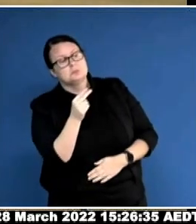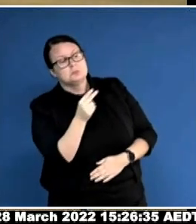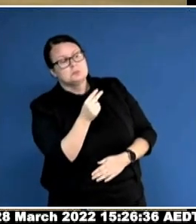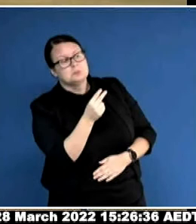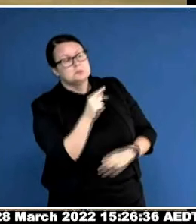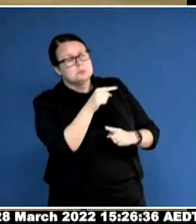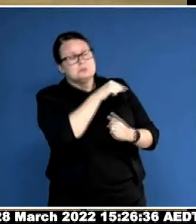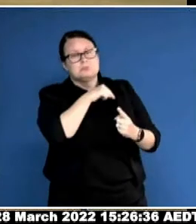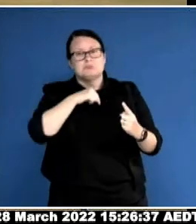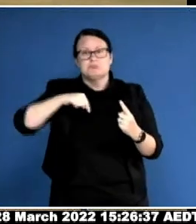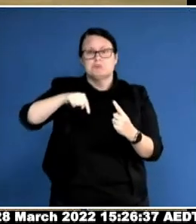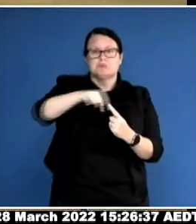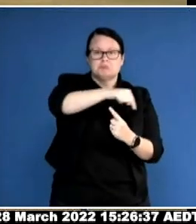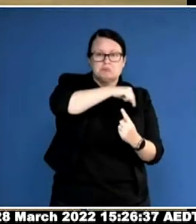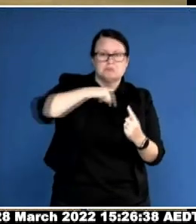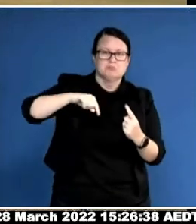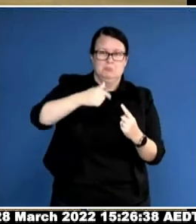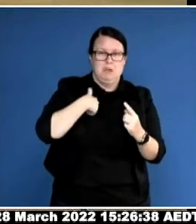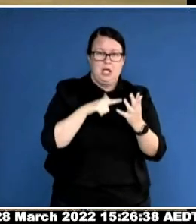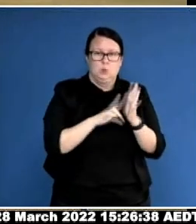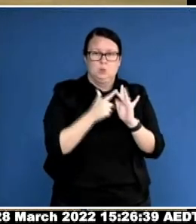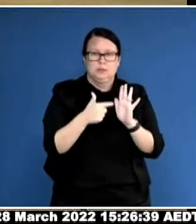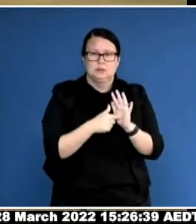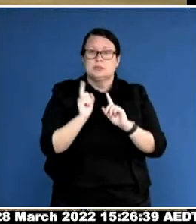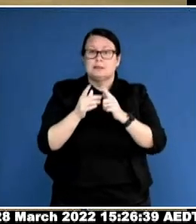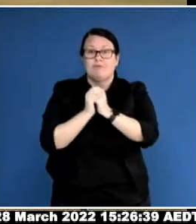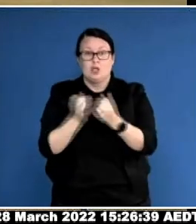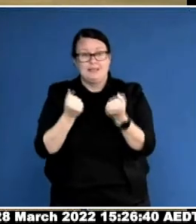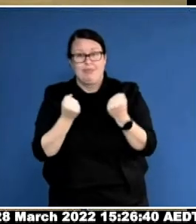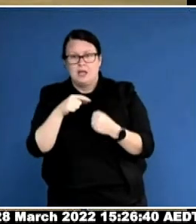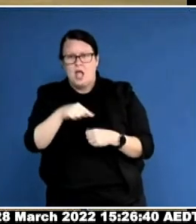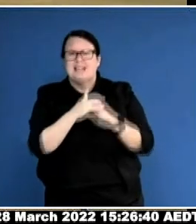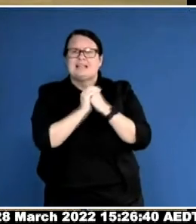and around the block of units that I lived in, sometimes with his friends in the car,